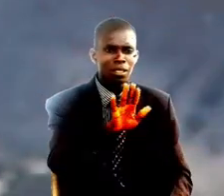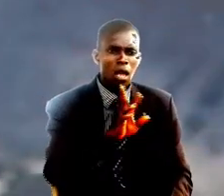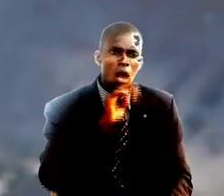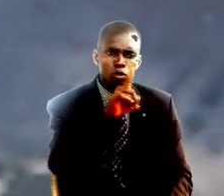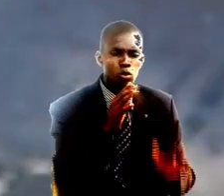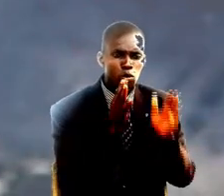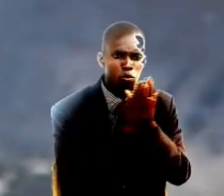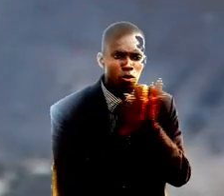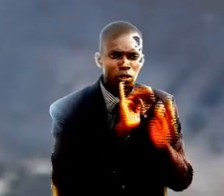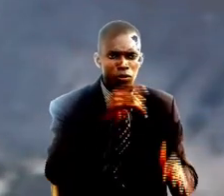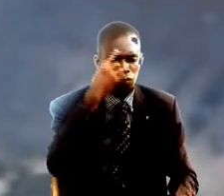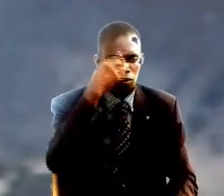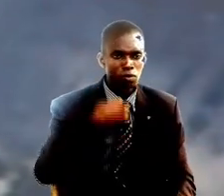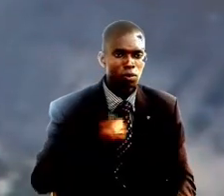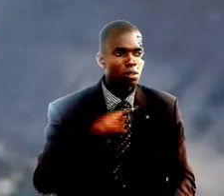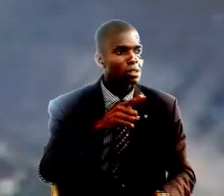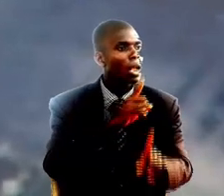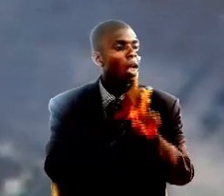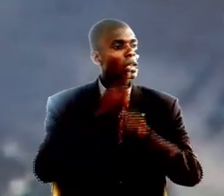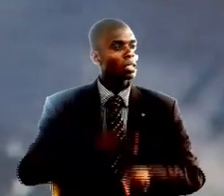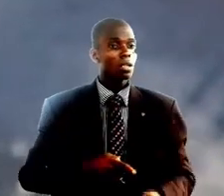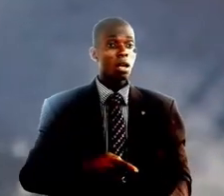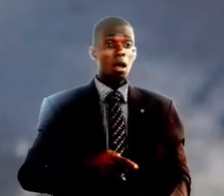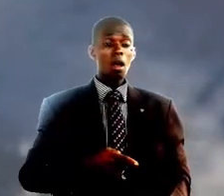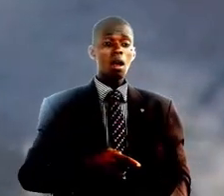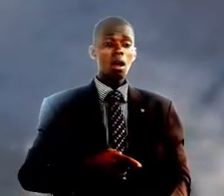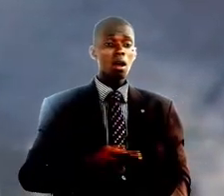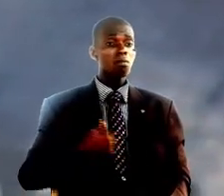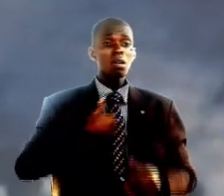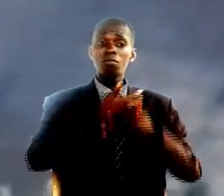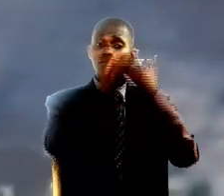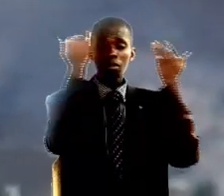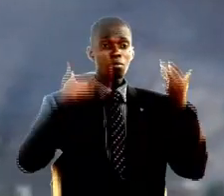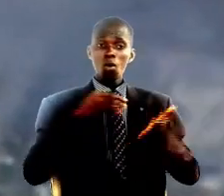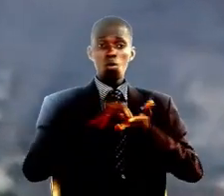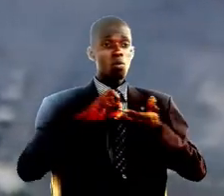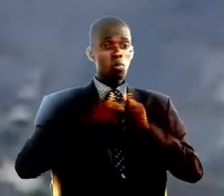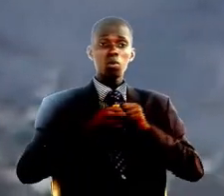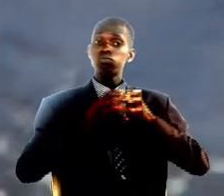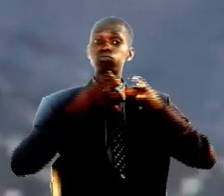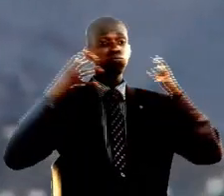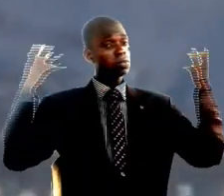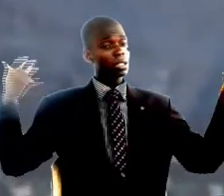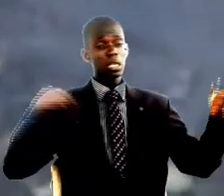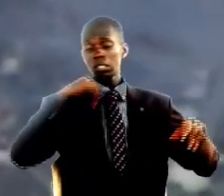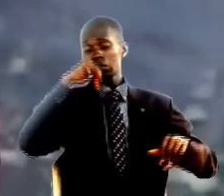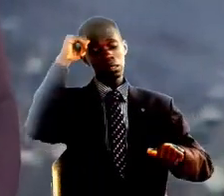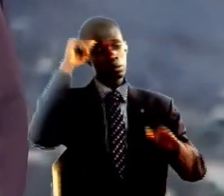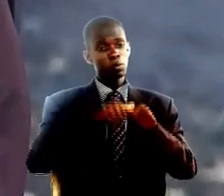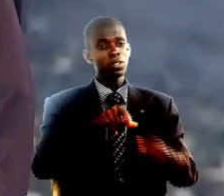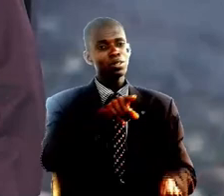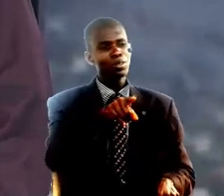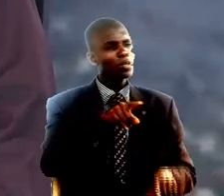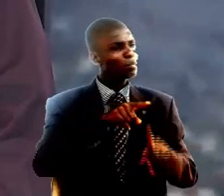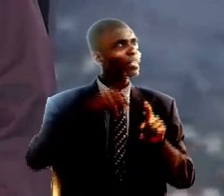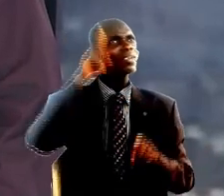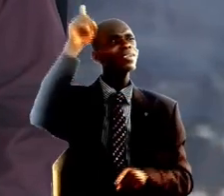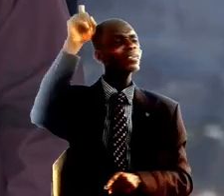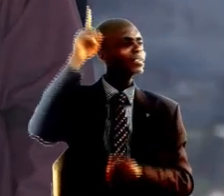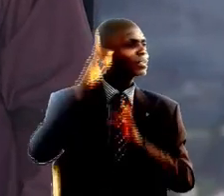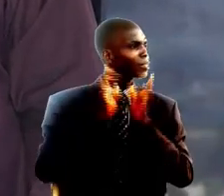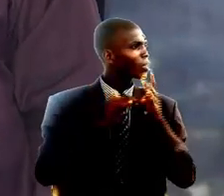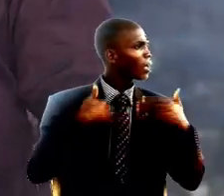so much problems by myself, I didn't remember you. And then you get discouraged. But Christ, on the right hand side of the Father, he